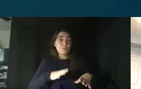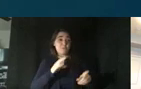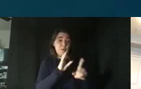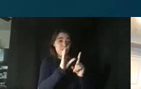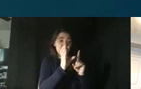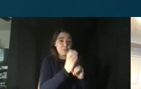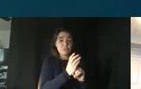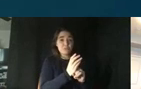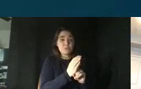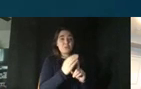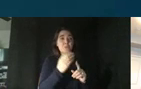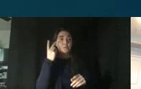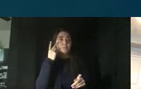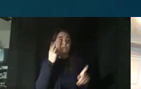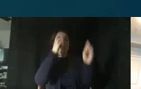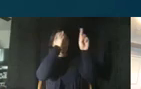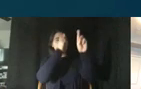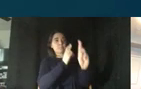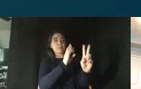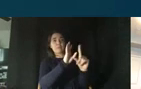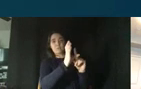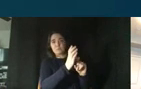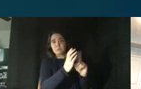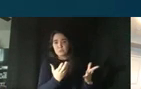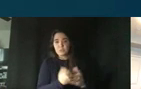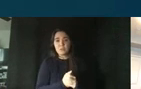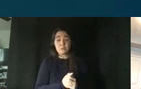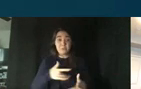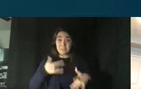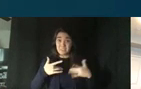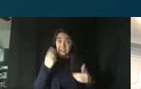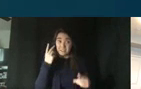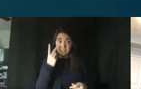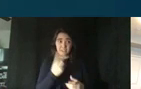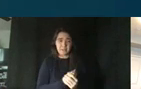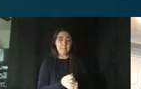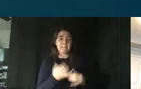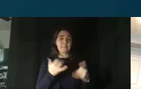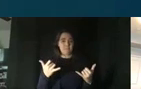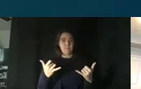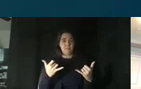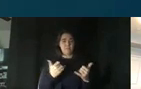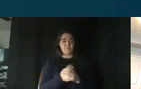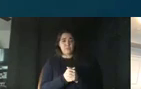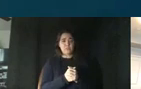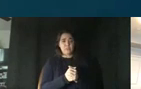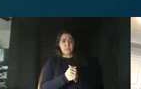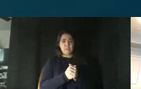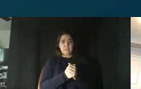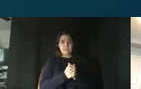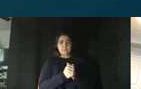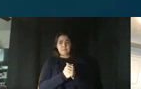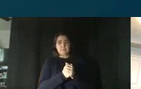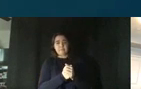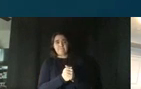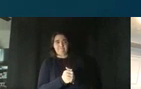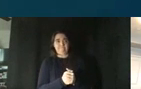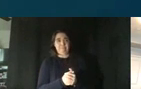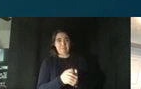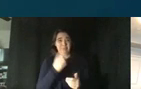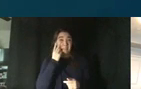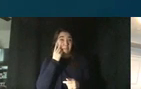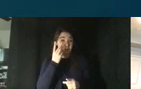sign of respect to our culture. And now, in today's world, I'm seeing a lot of young Afghans who get